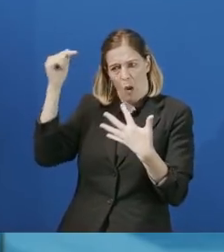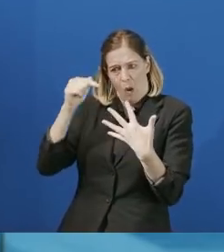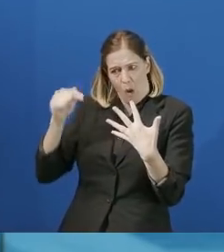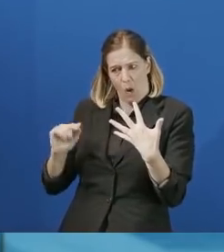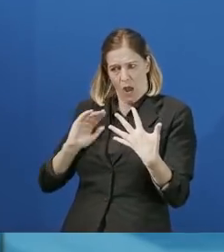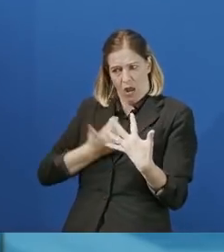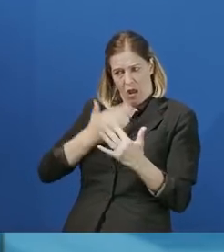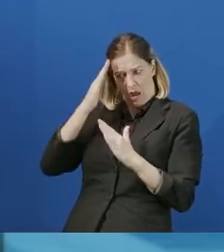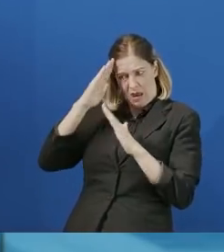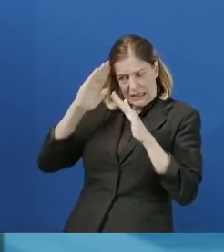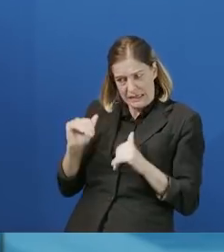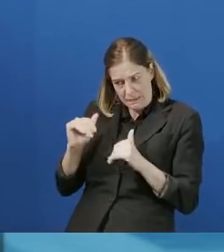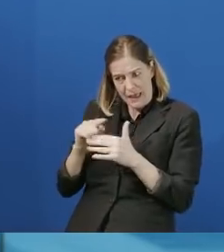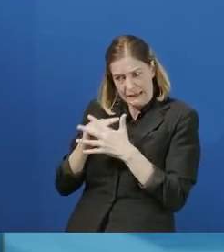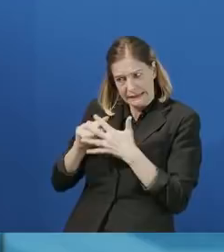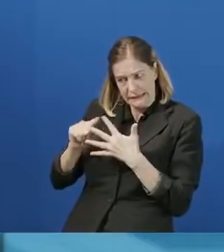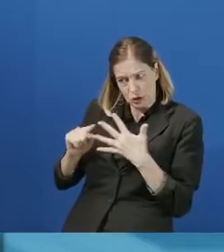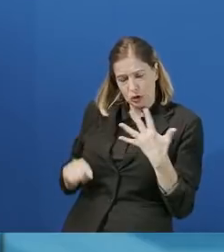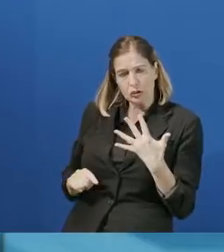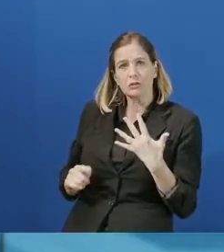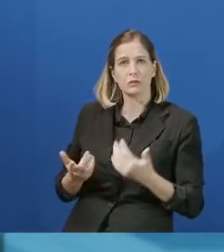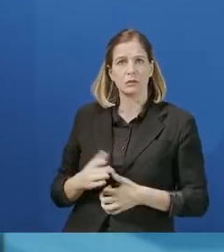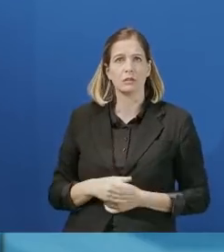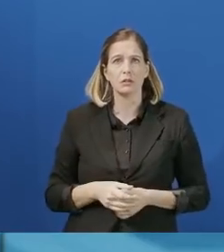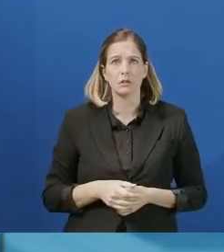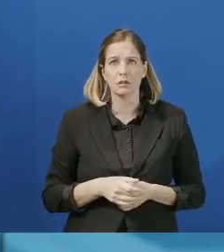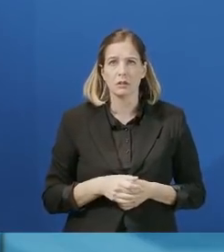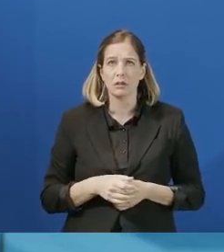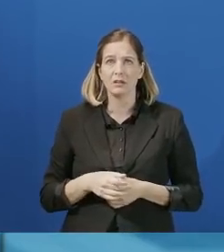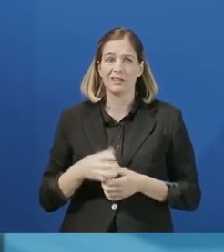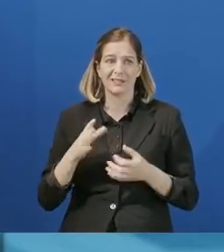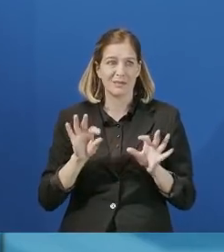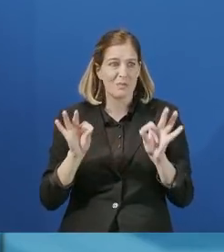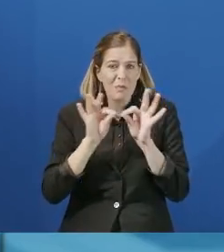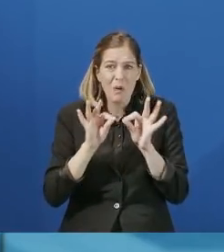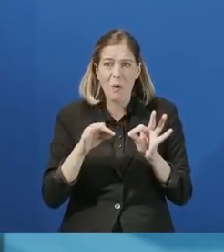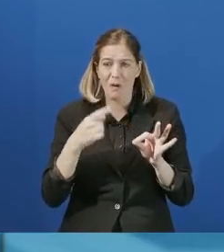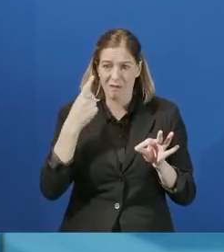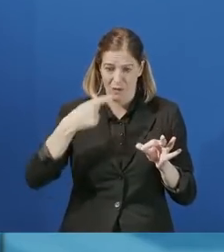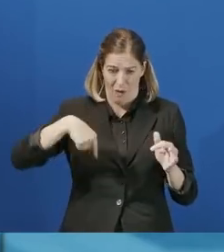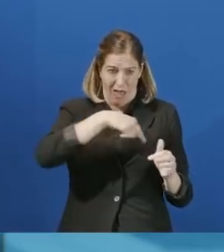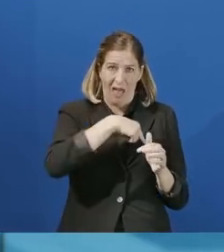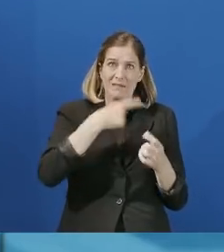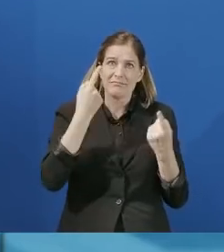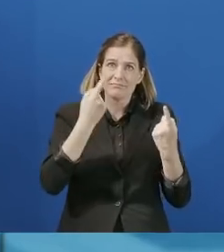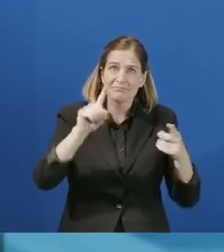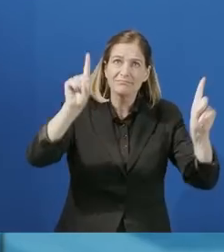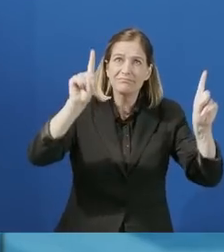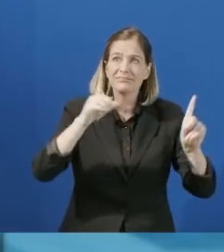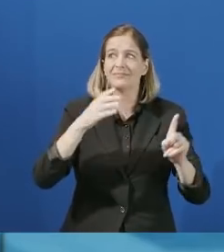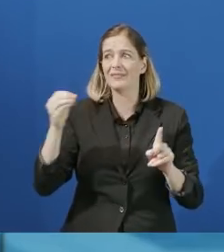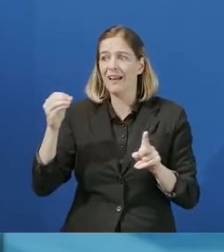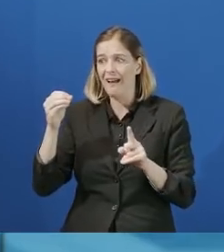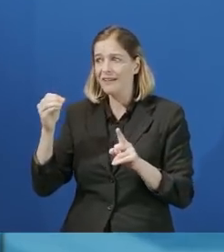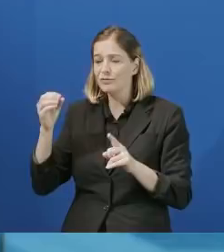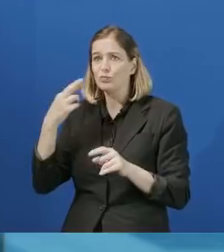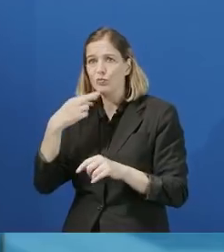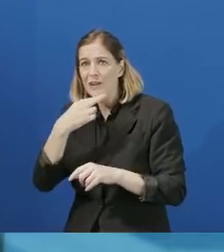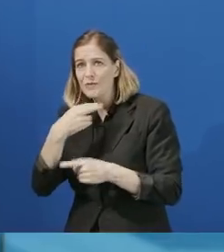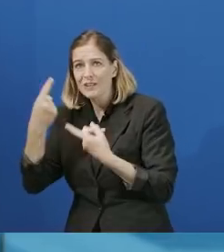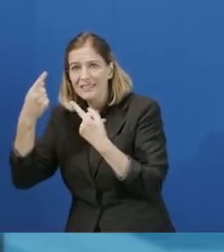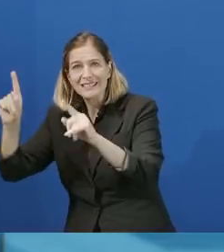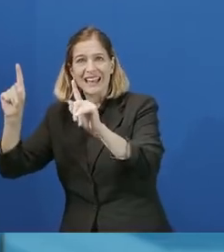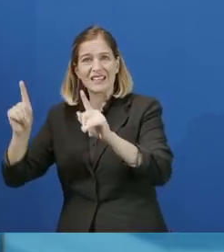And then for us to be successful and for our restaurants to be successful, they're going to have people coming in, and I think people are going